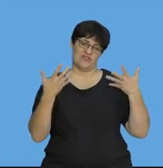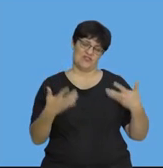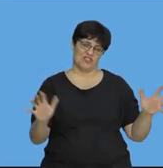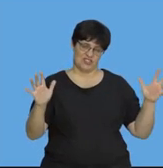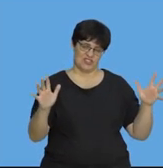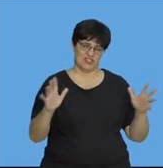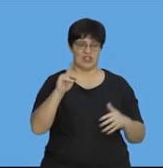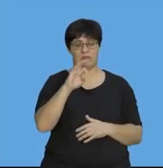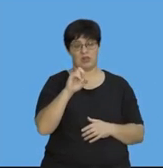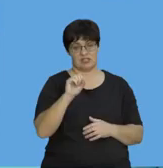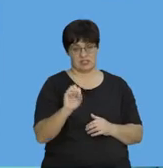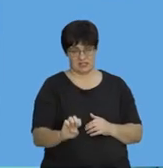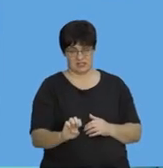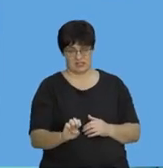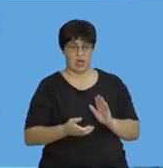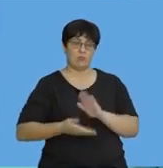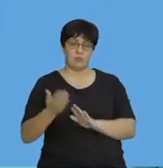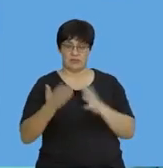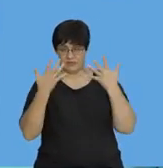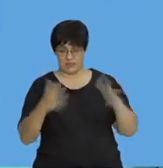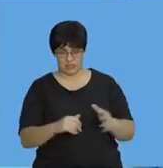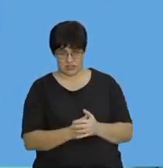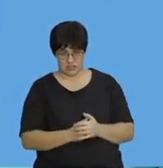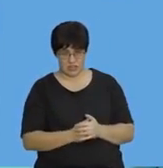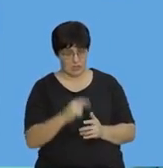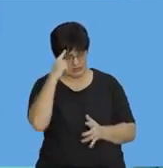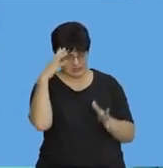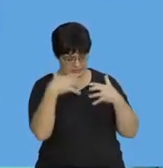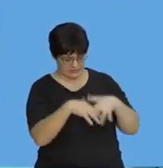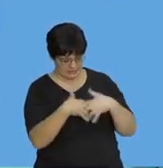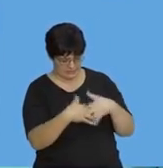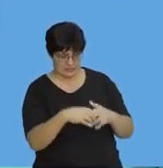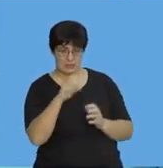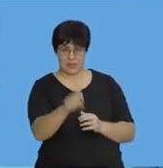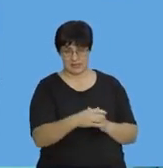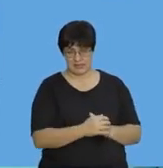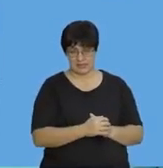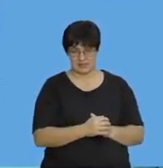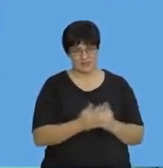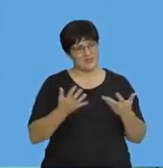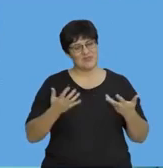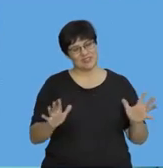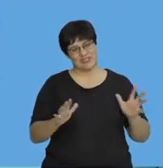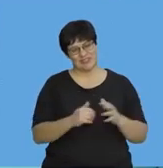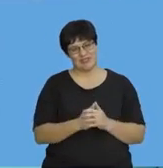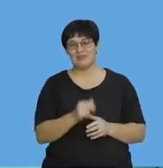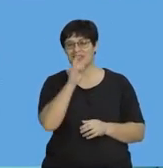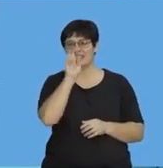We are done with impulse. We are done with momentum. Lots to think about.